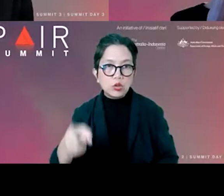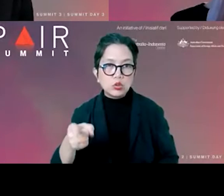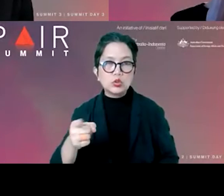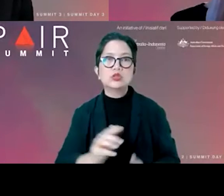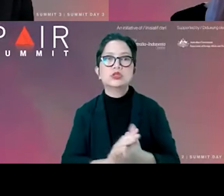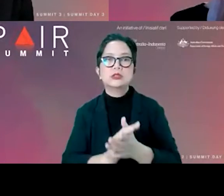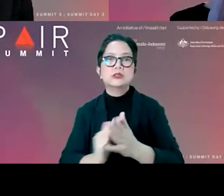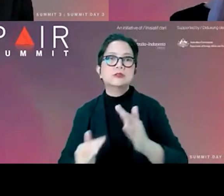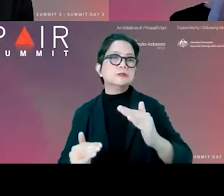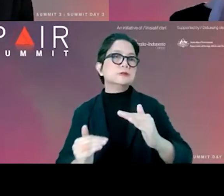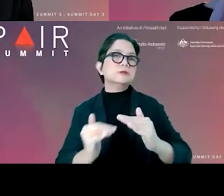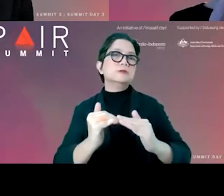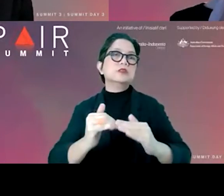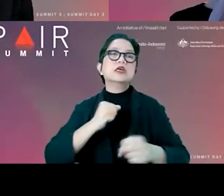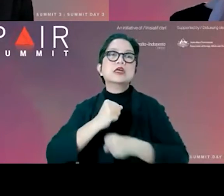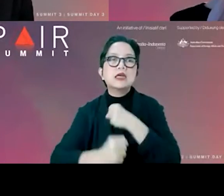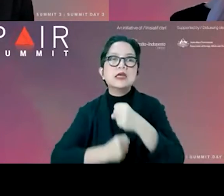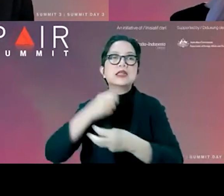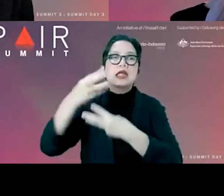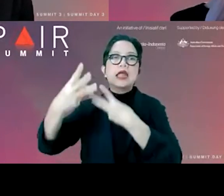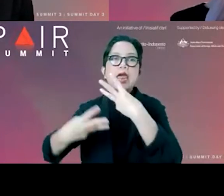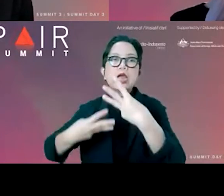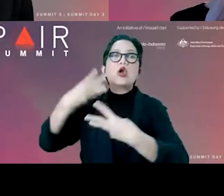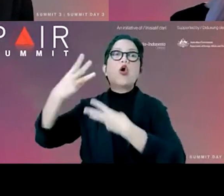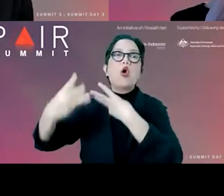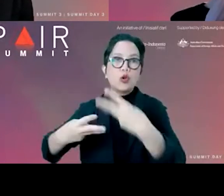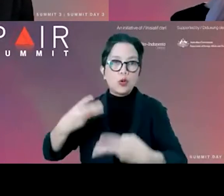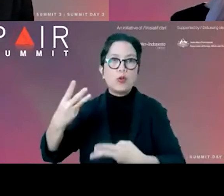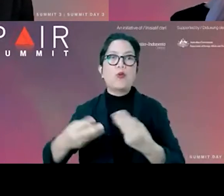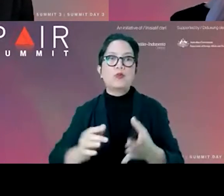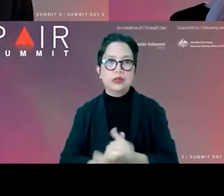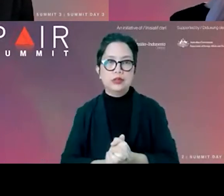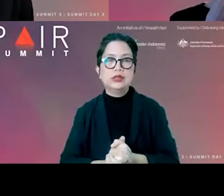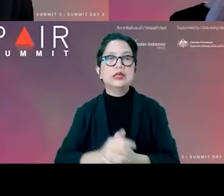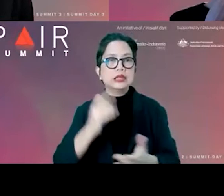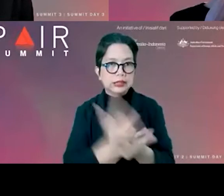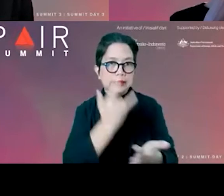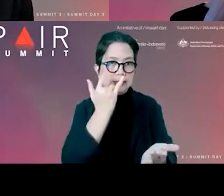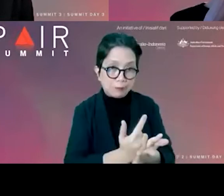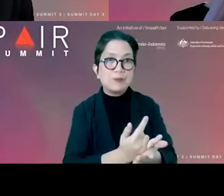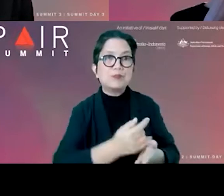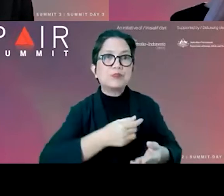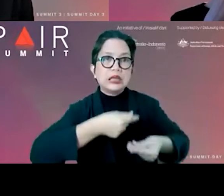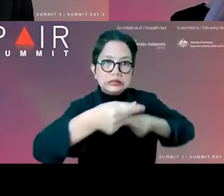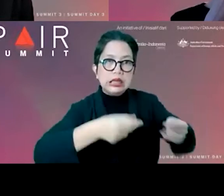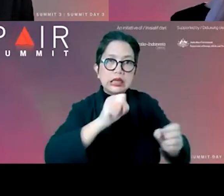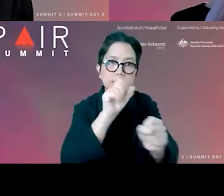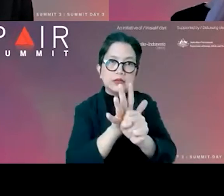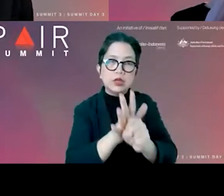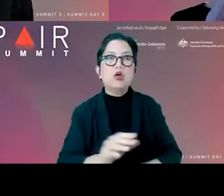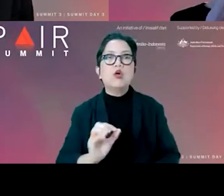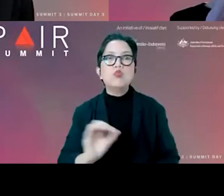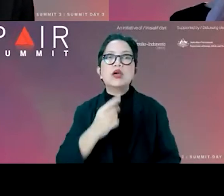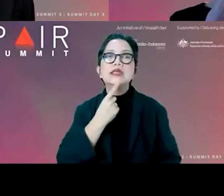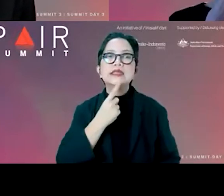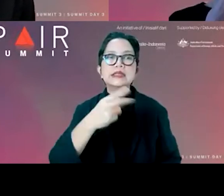while keeping COVID-19 under control. And this is not just for Indonesia or South Sulawesi, but